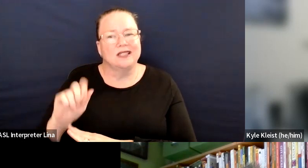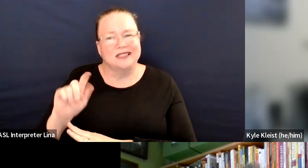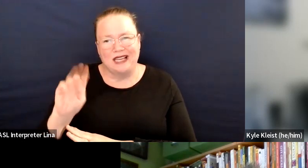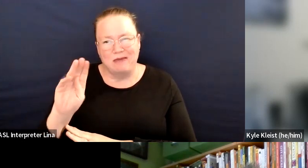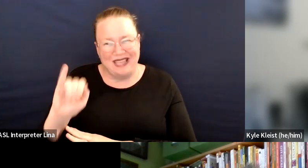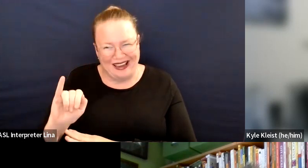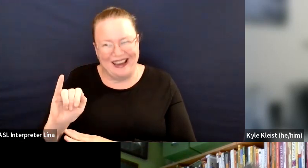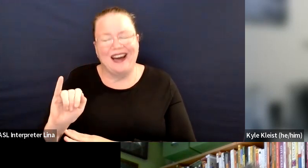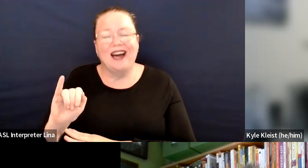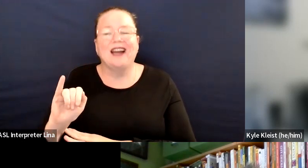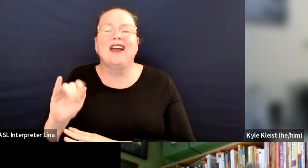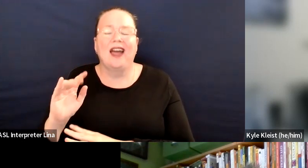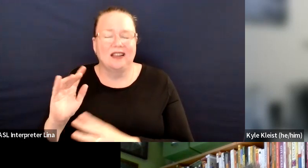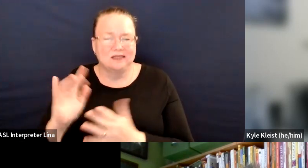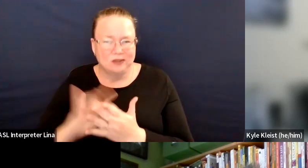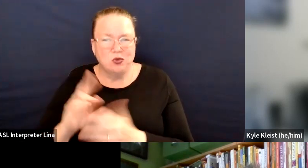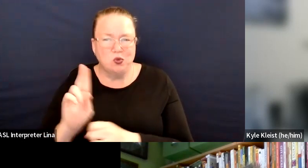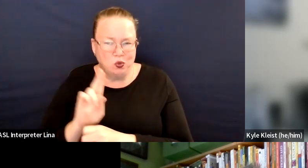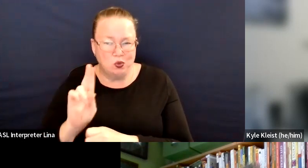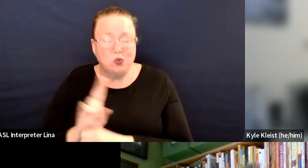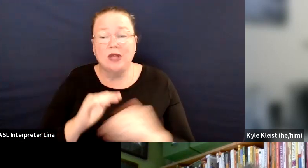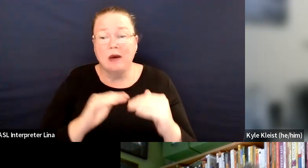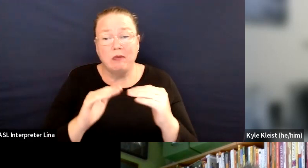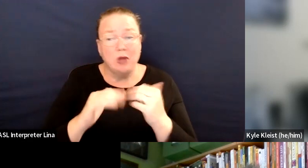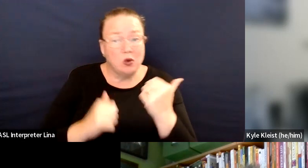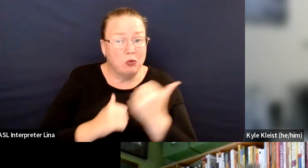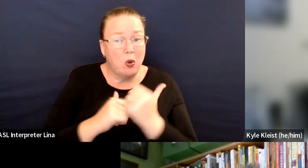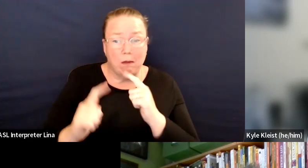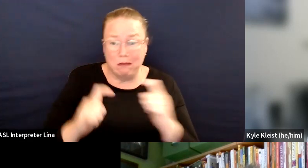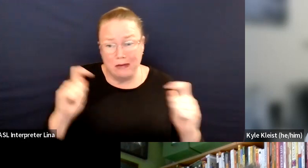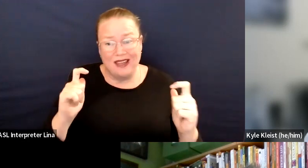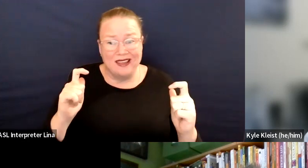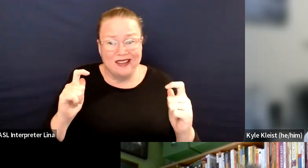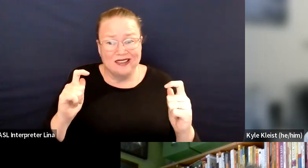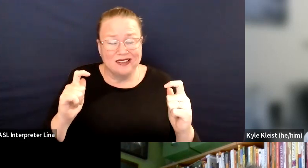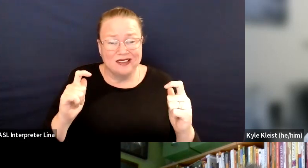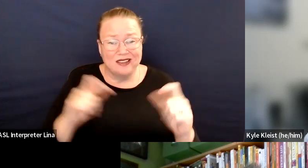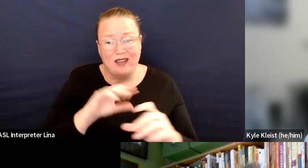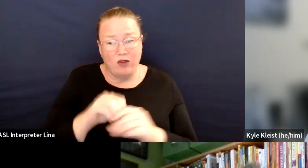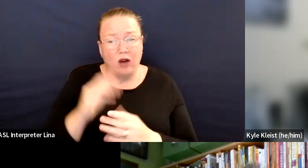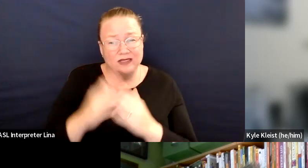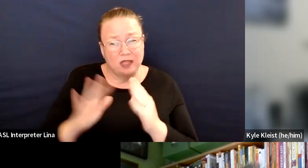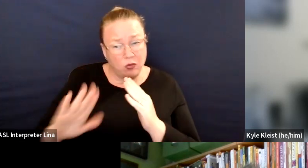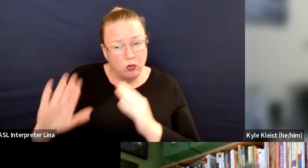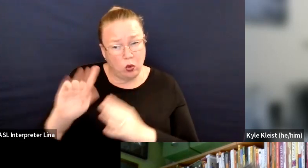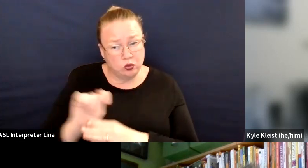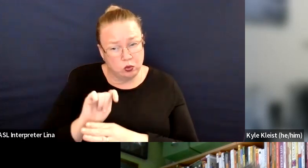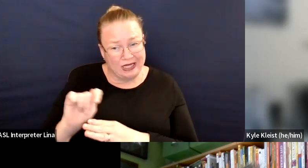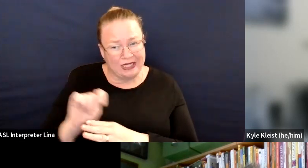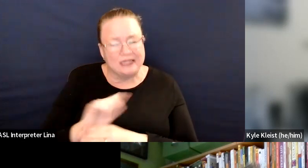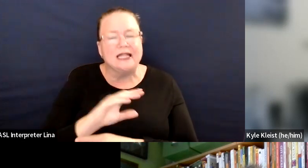TBI, and substance use services, which peer support is very big in some of those trainings.